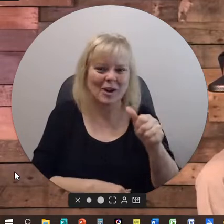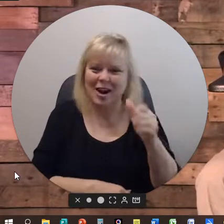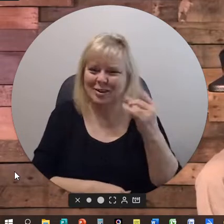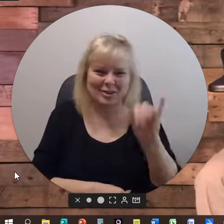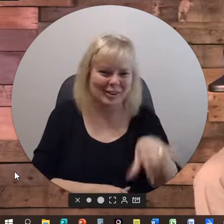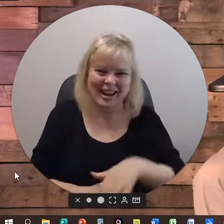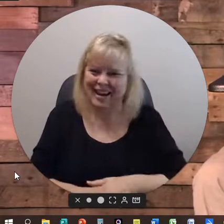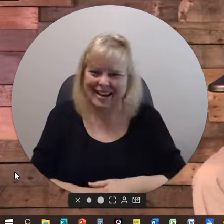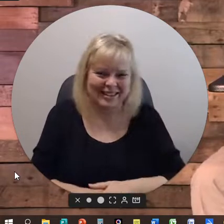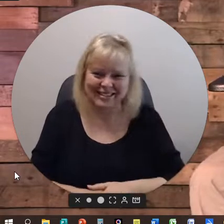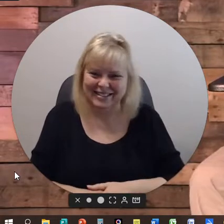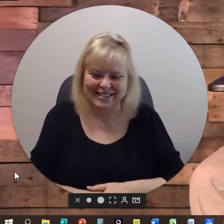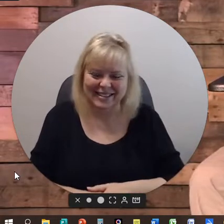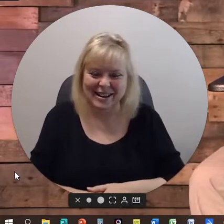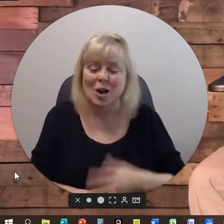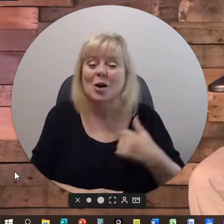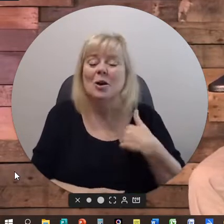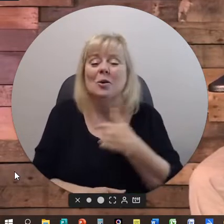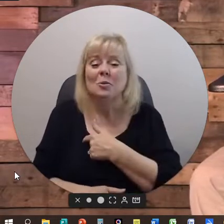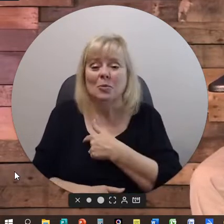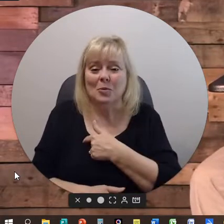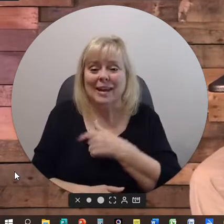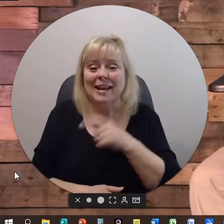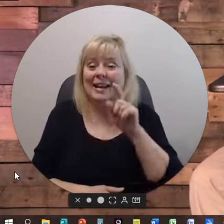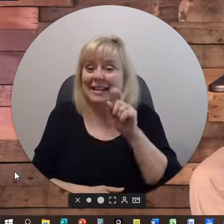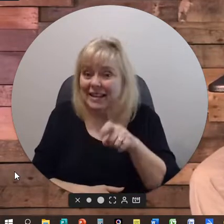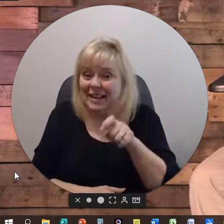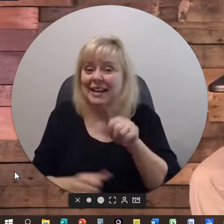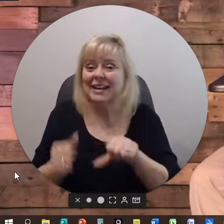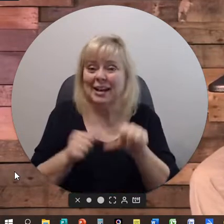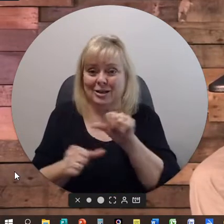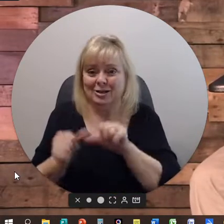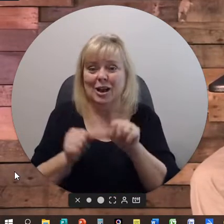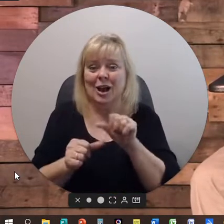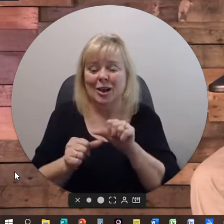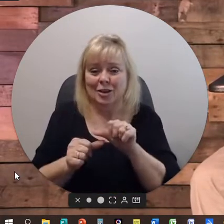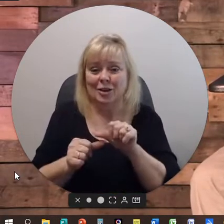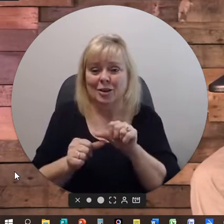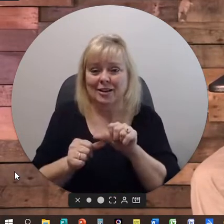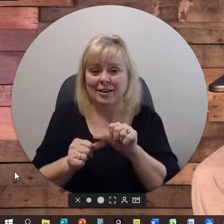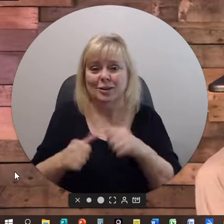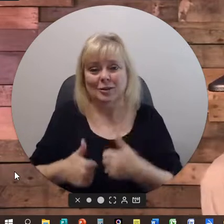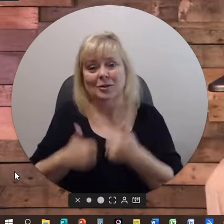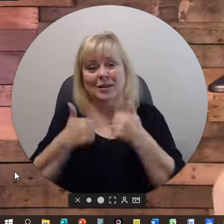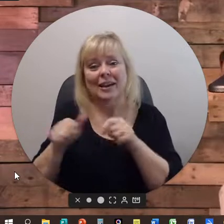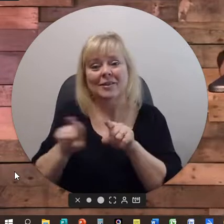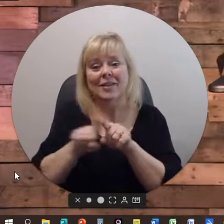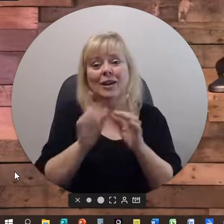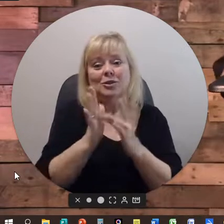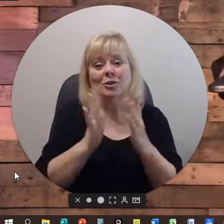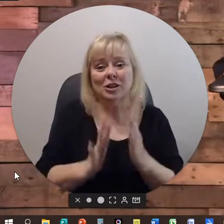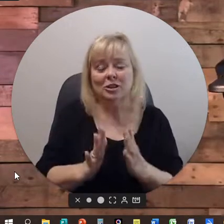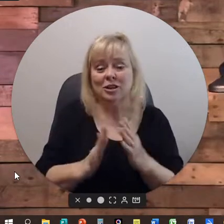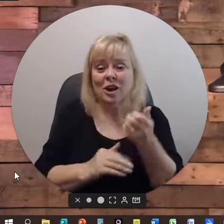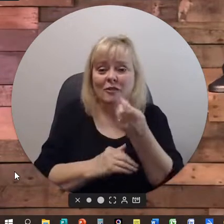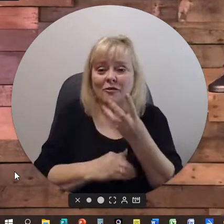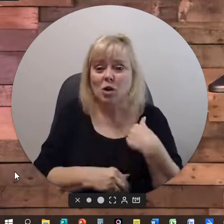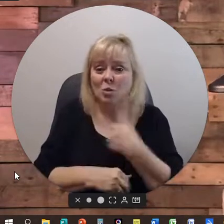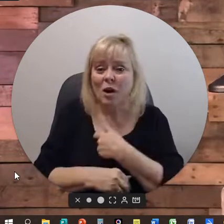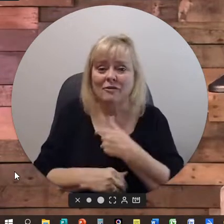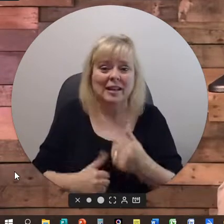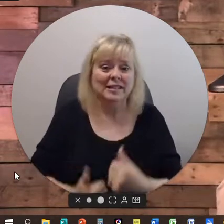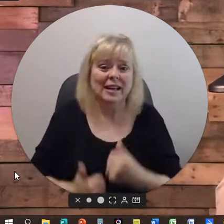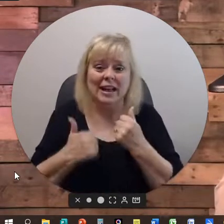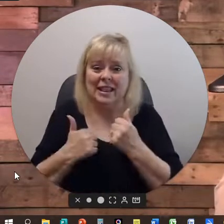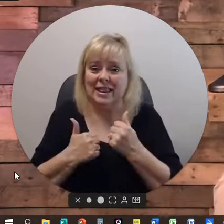You see, we need each other to live the life of Christians. Very few of us are called to live the lives of the desert